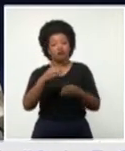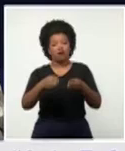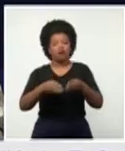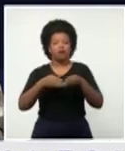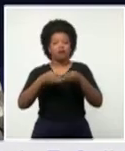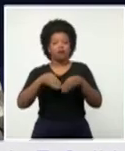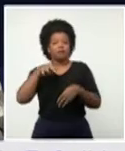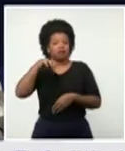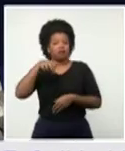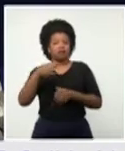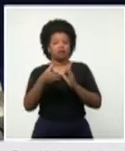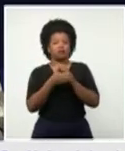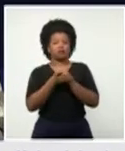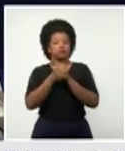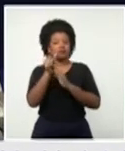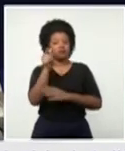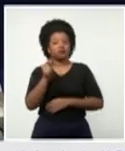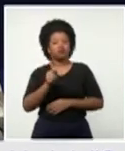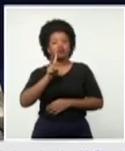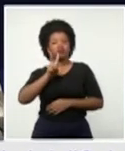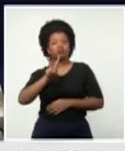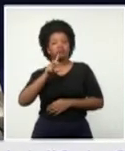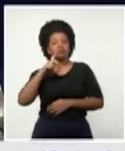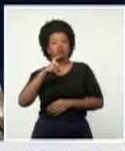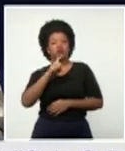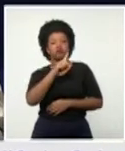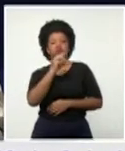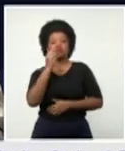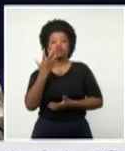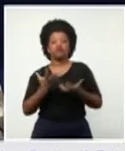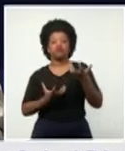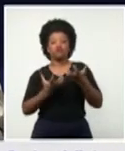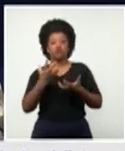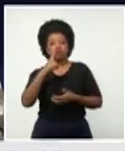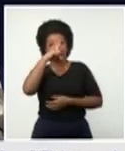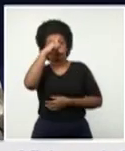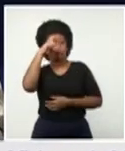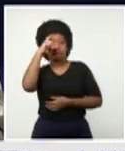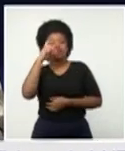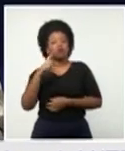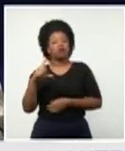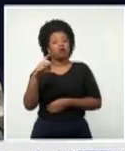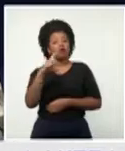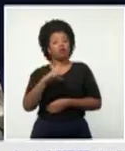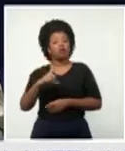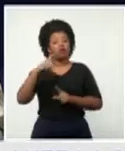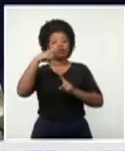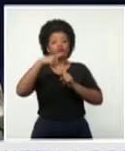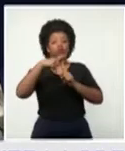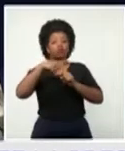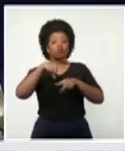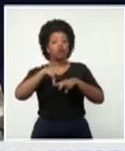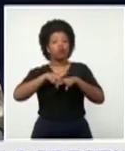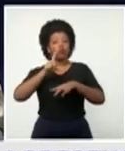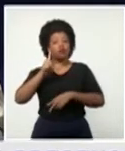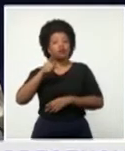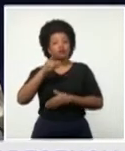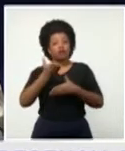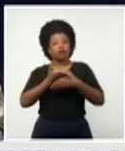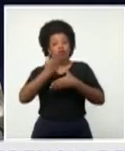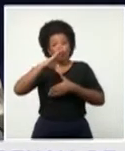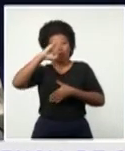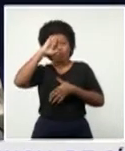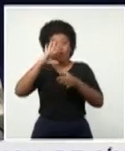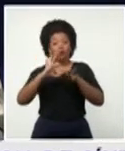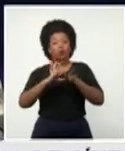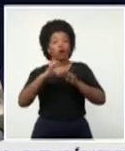Grama, Pinar del Río, Mayabeque, Villa Clara, Cienfuegos, Santi Espíritus, Camagüey, Las Tunas,